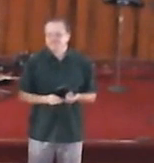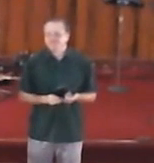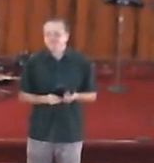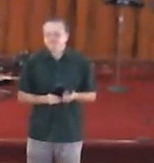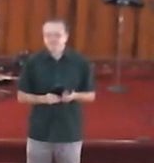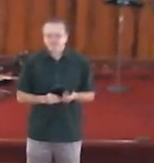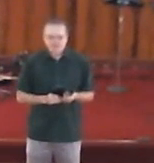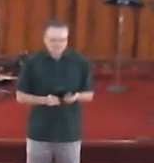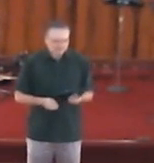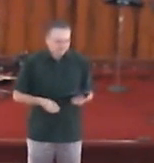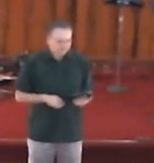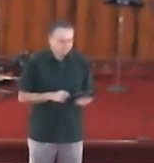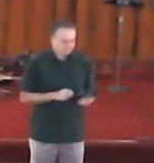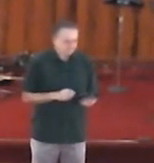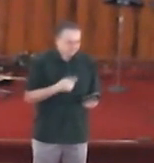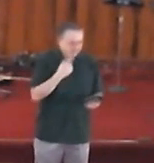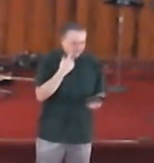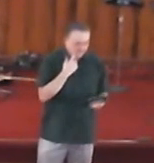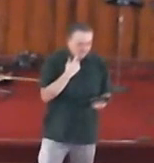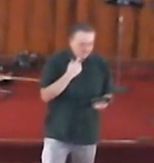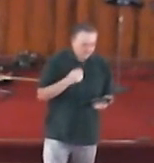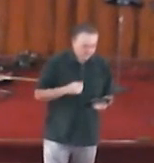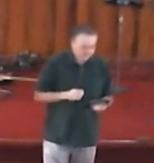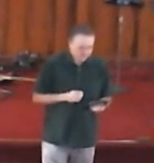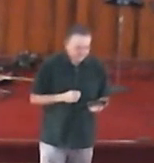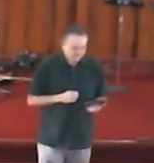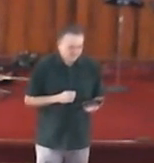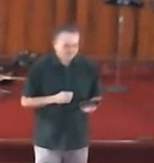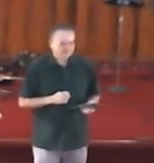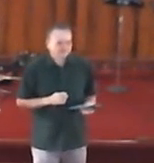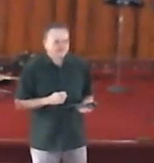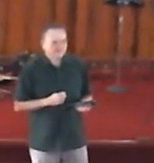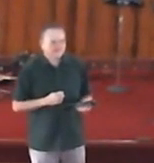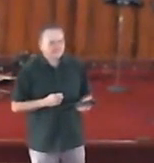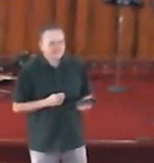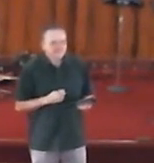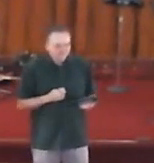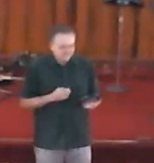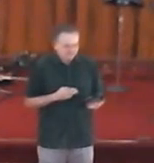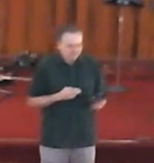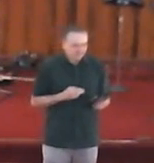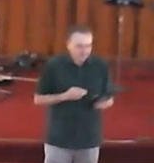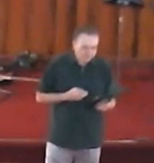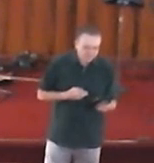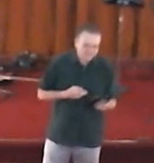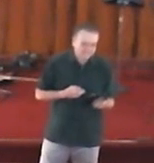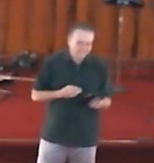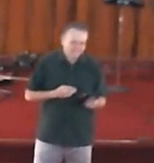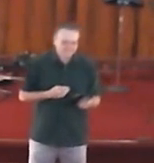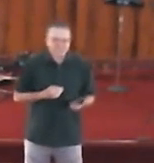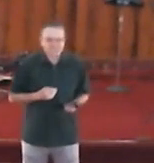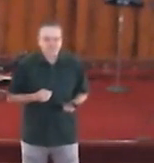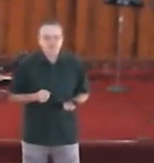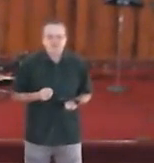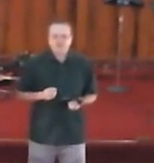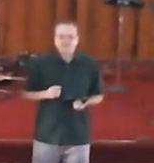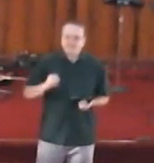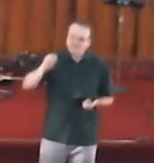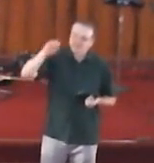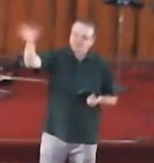enseñar. Once I heard about a seminary professor who went to another country to teach. Se llamaba Herbert Jackson